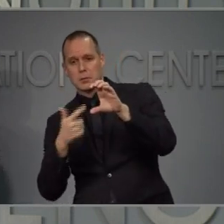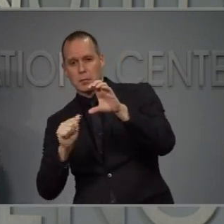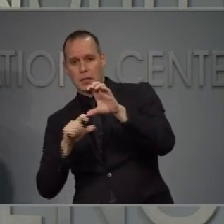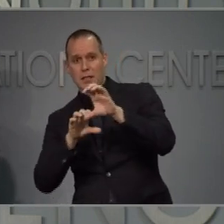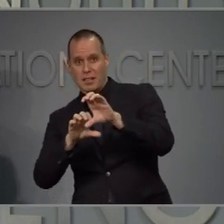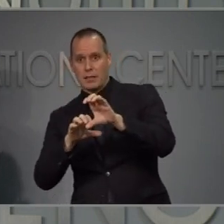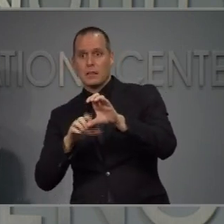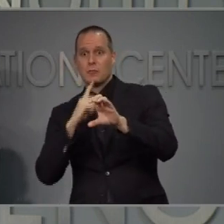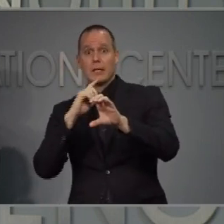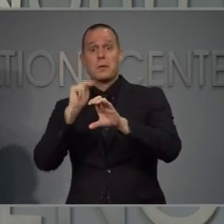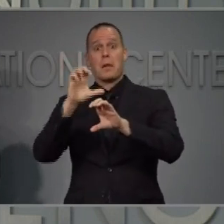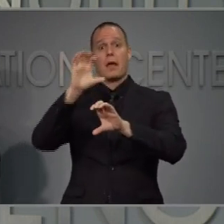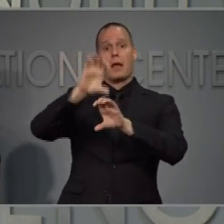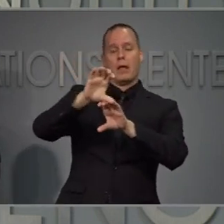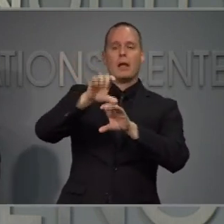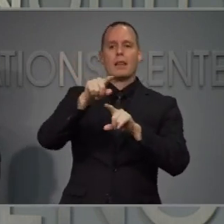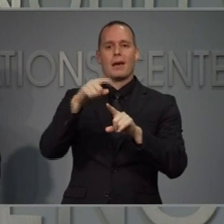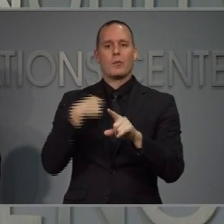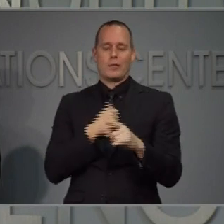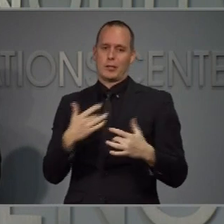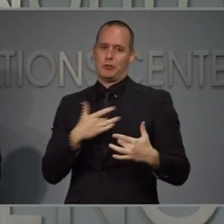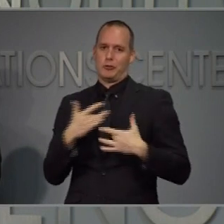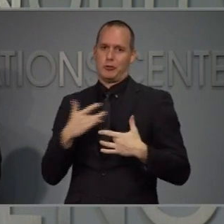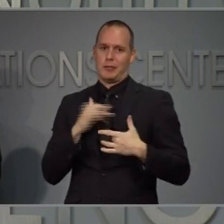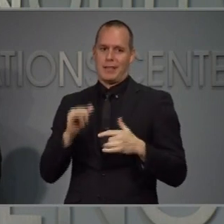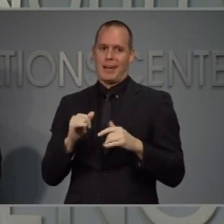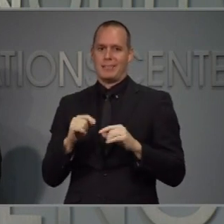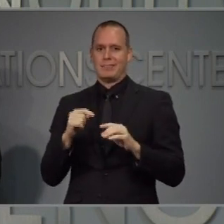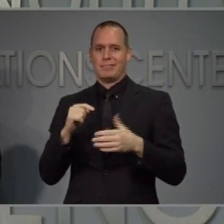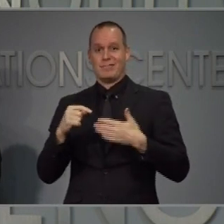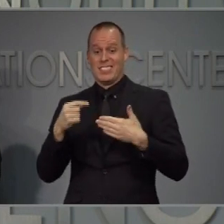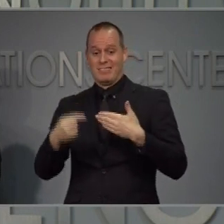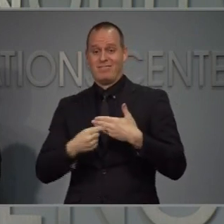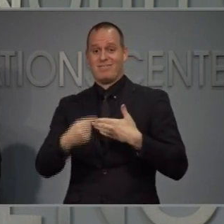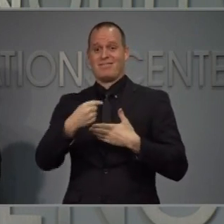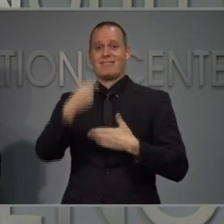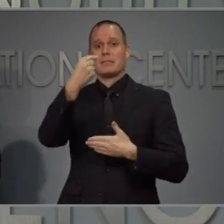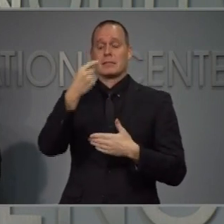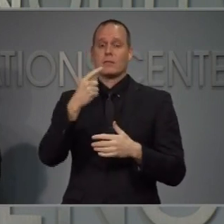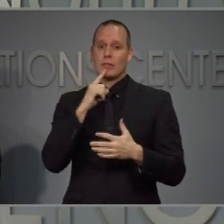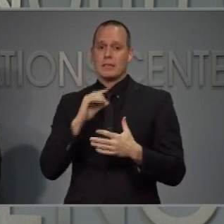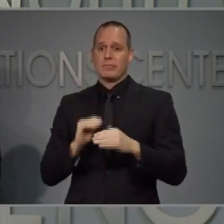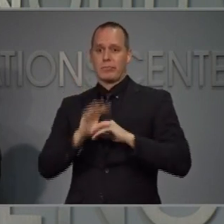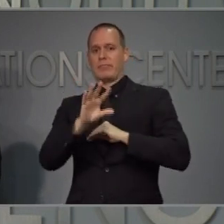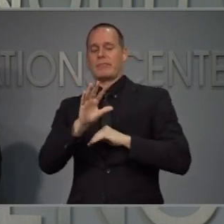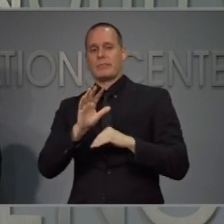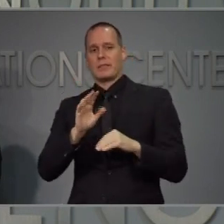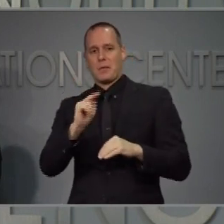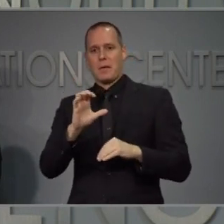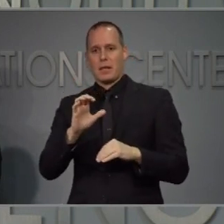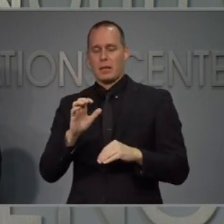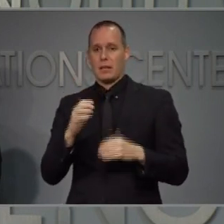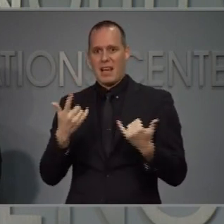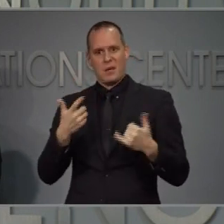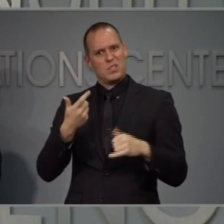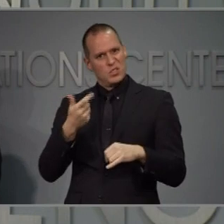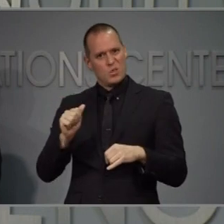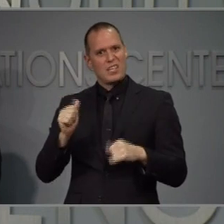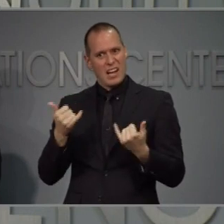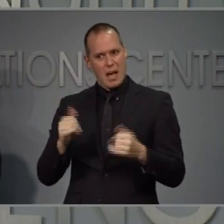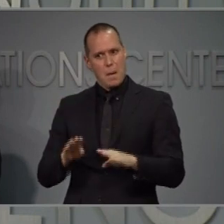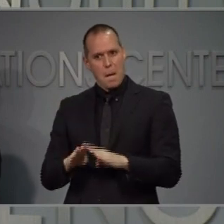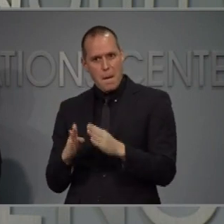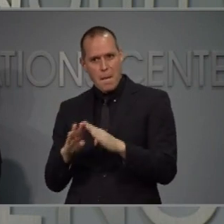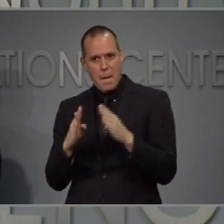this pandemic. We're particularly concerned about the state of Georgia that has begun lifting most